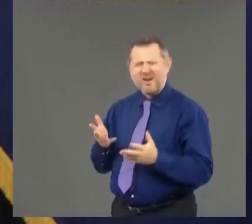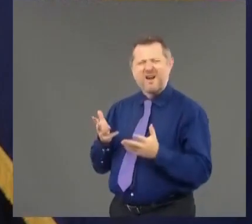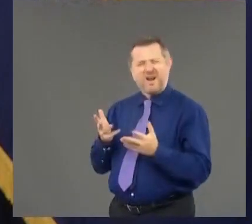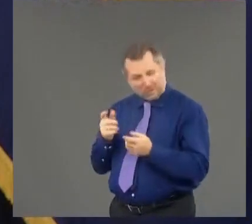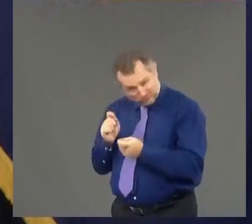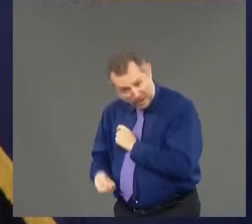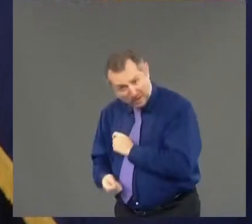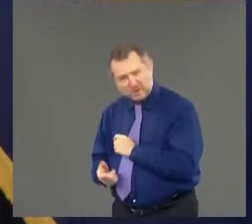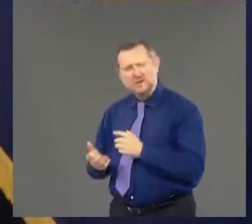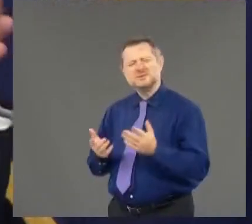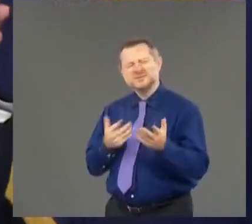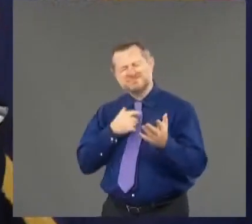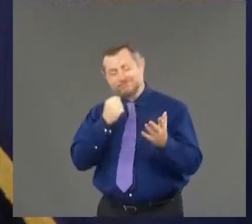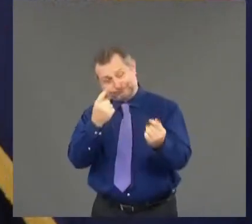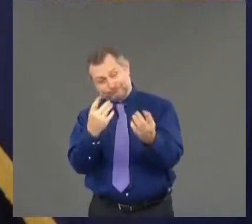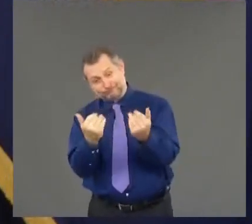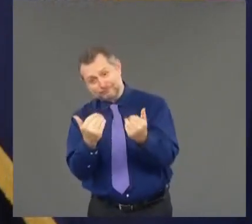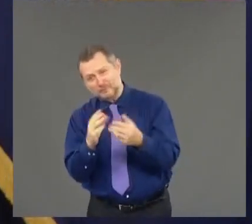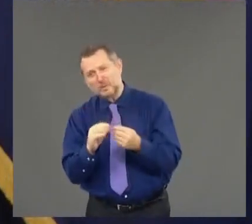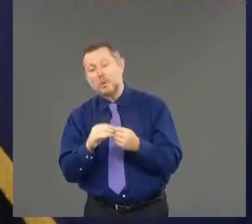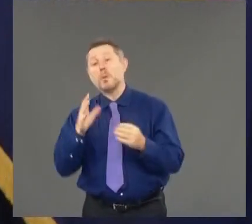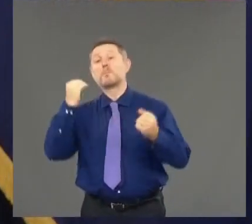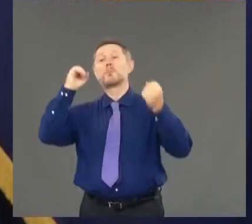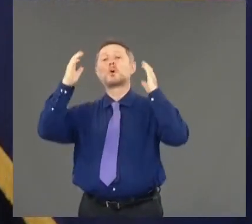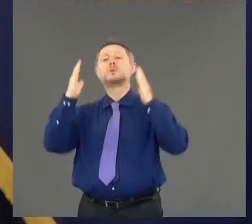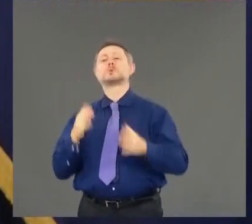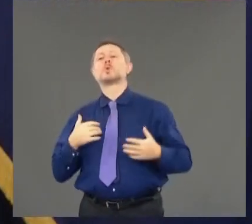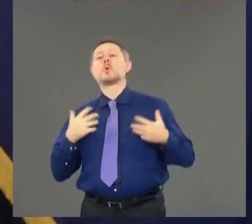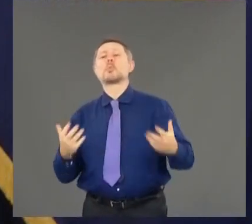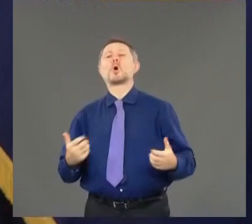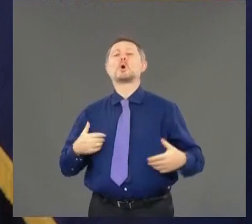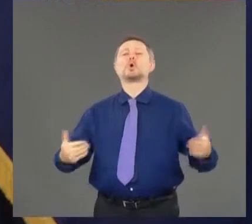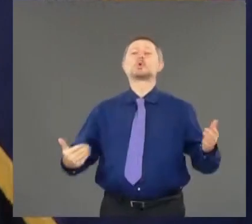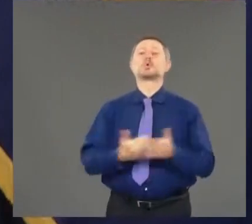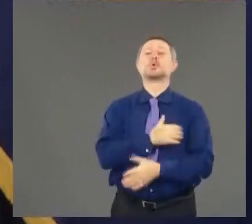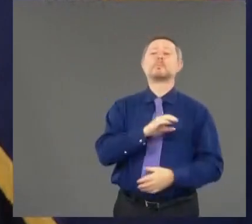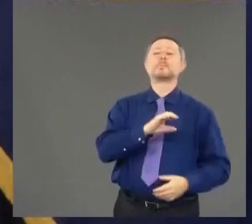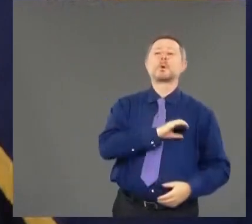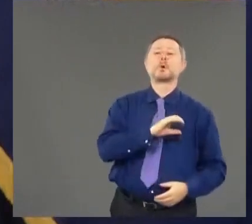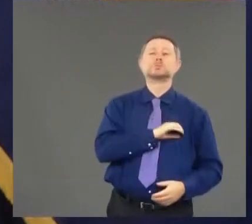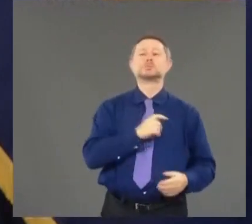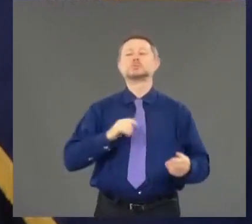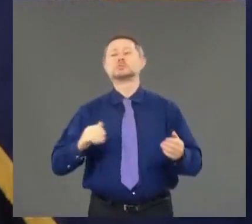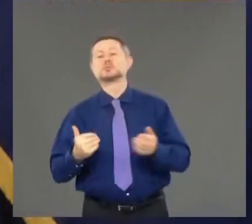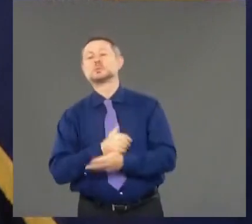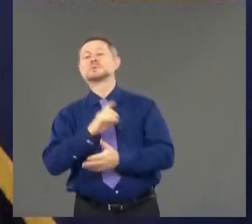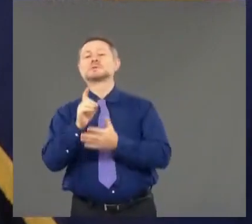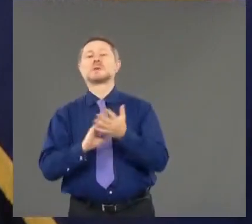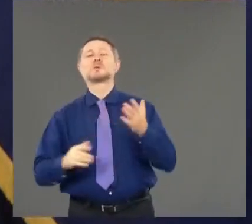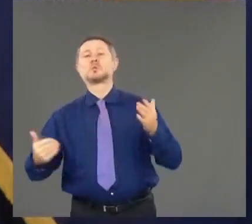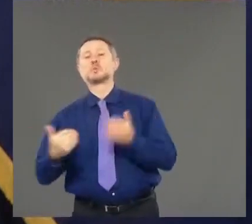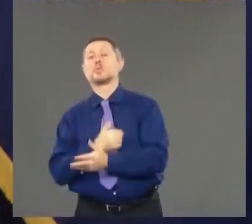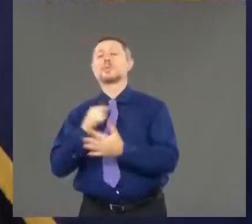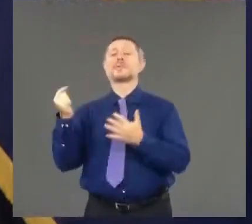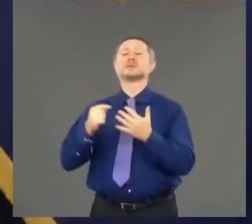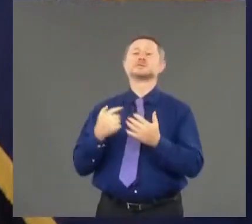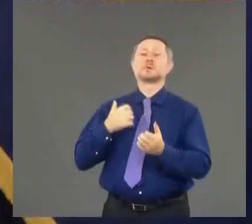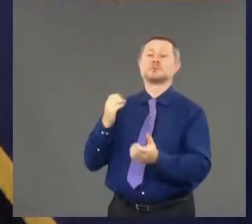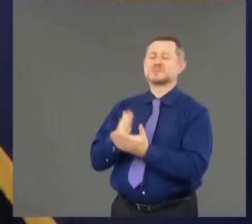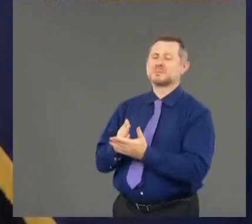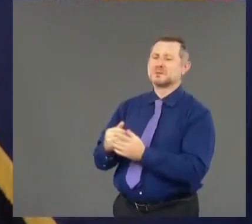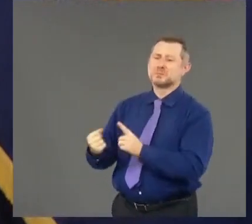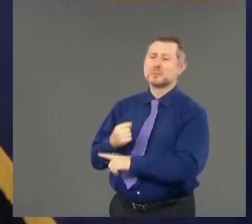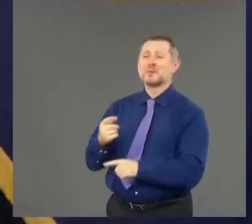The protesters are saying, I want a new police department. I want all this stopped. Use of